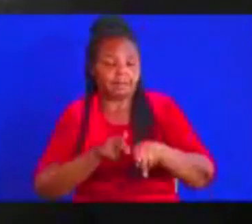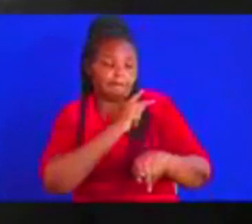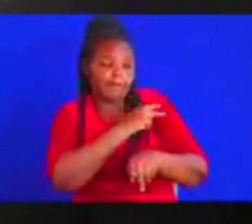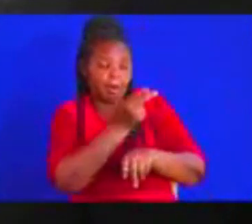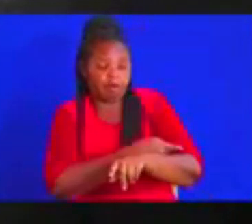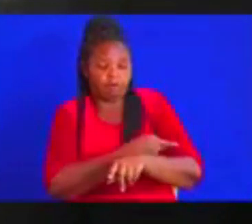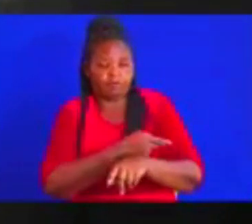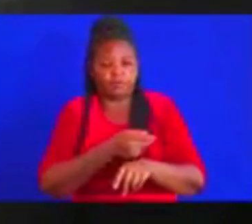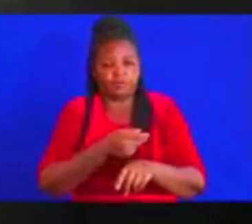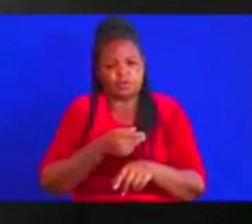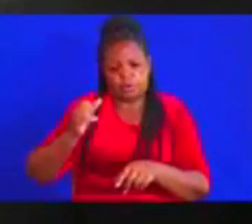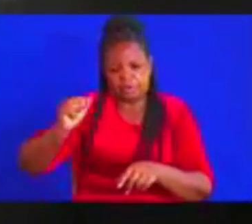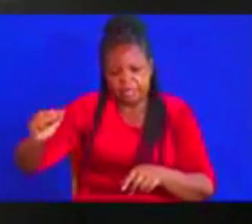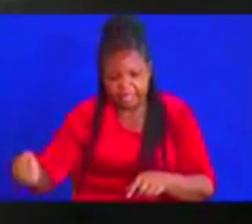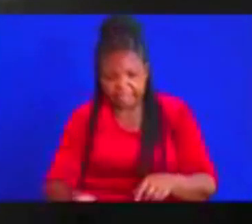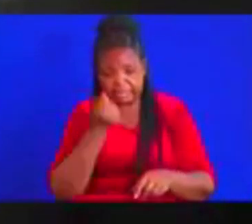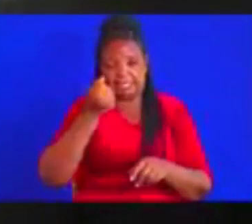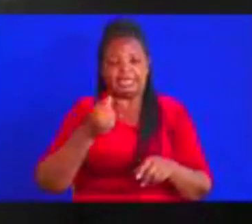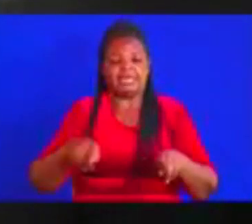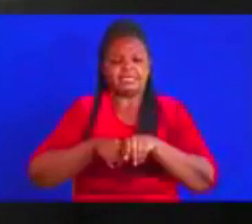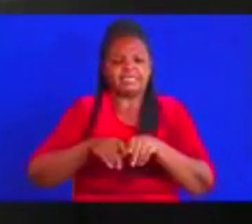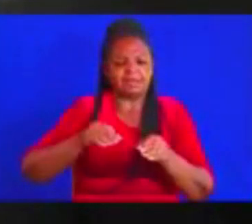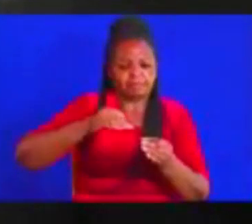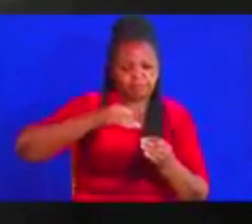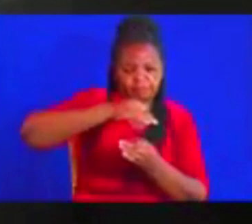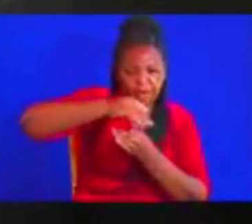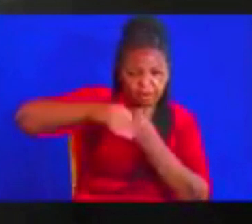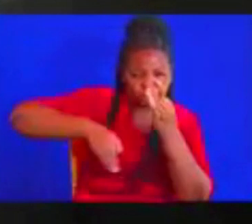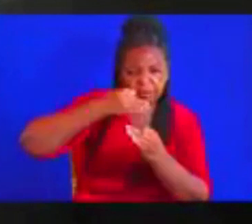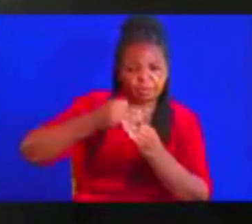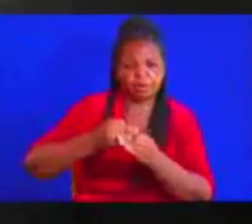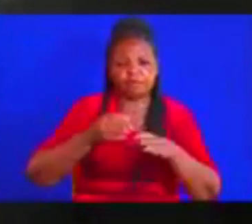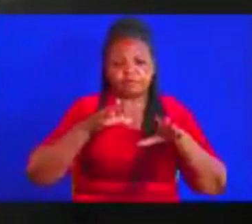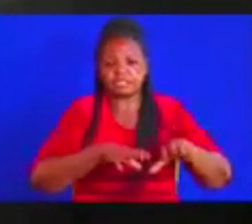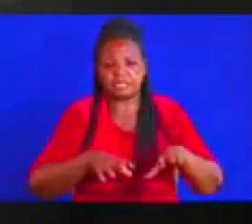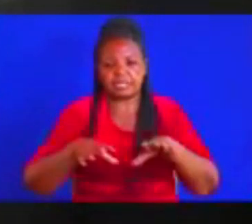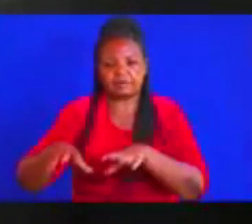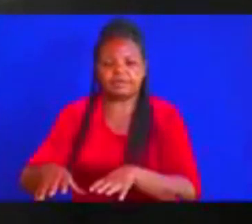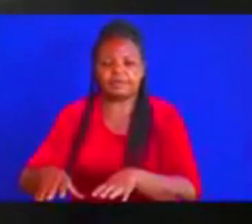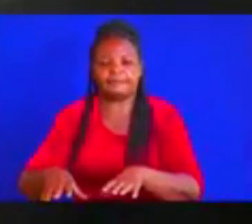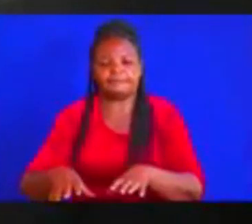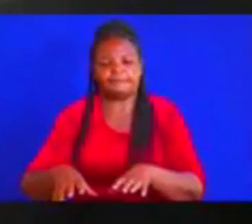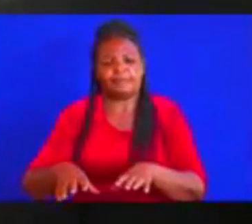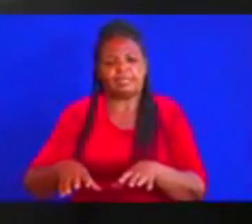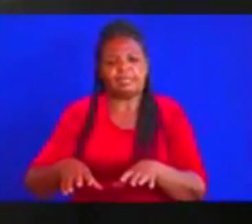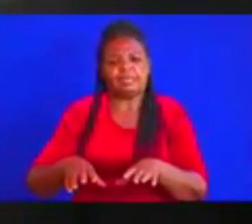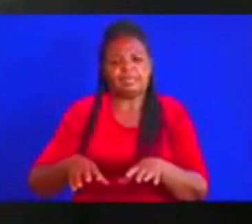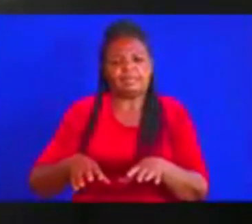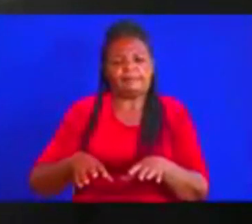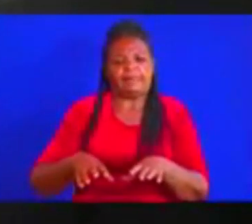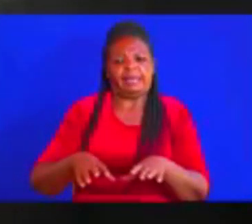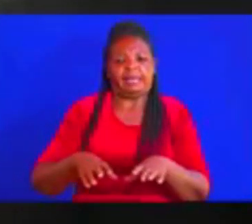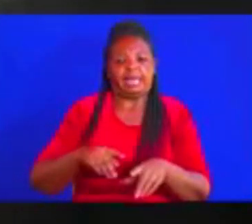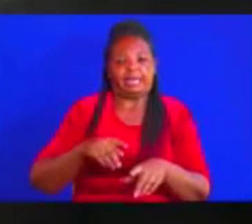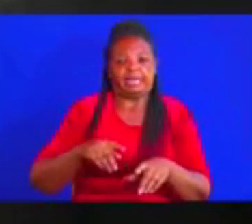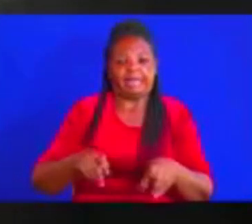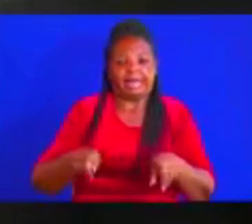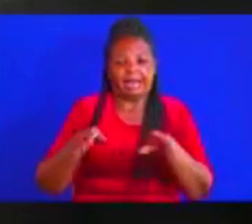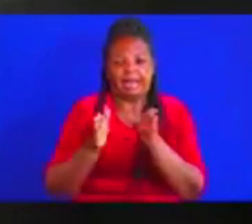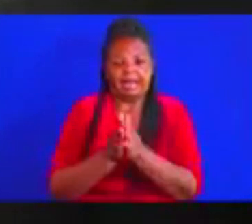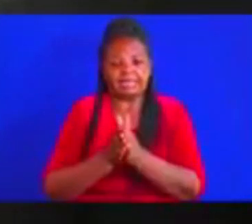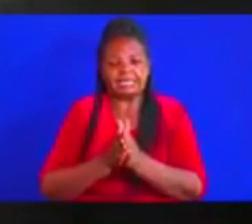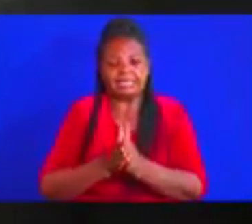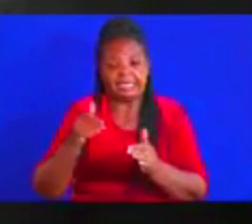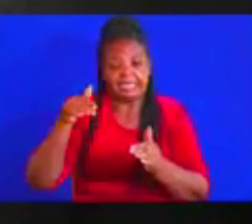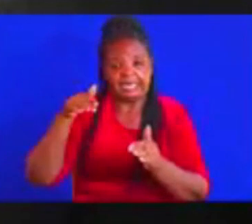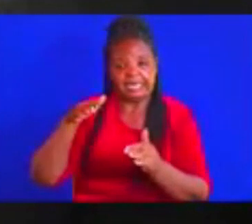resurrection and the fellowship of his suffering, being made conformable unto his death. You would think at